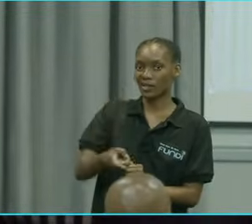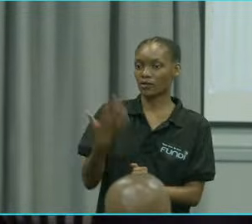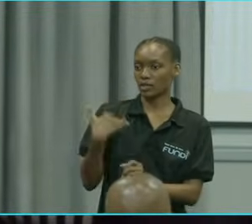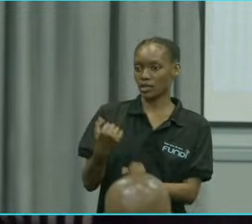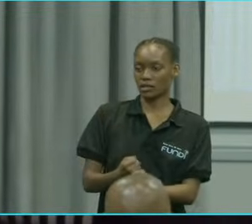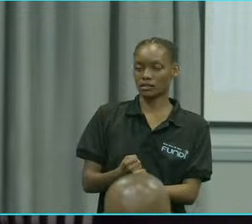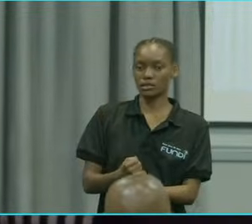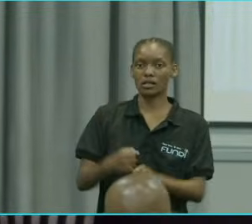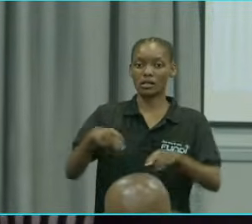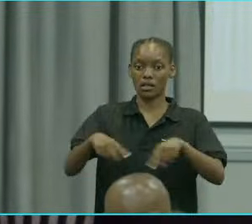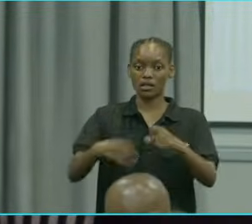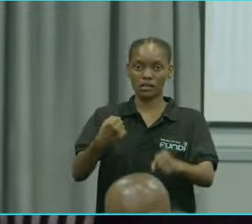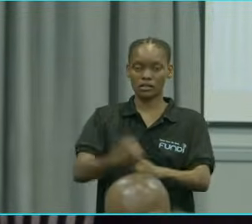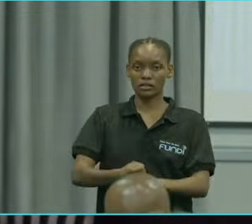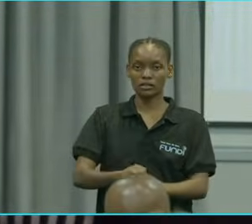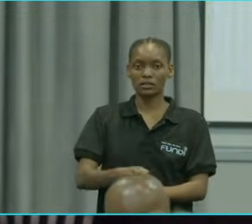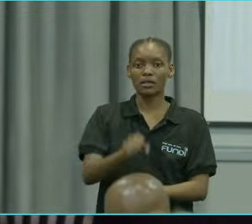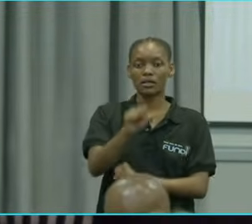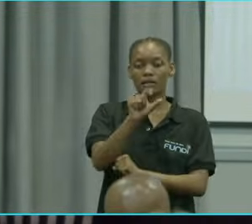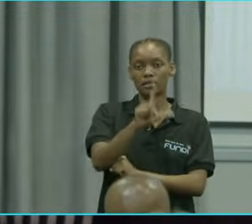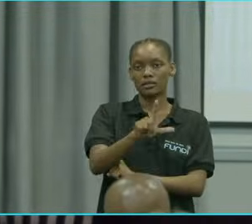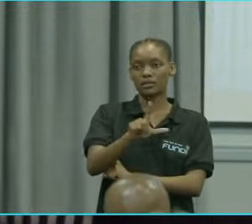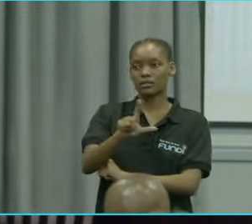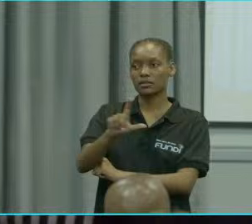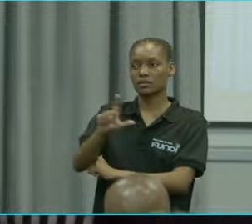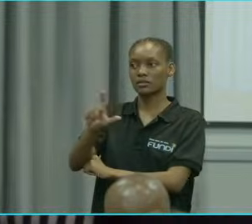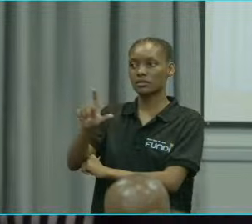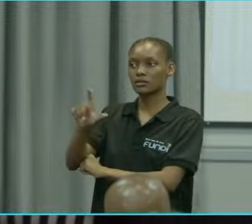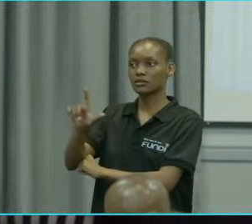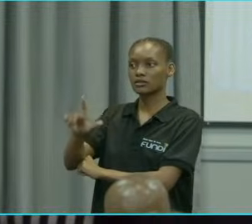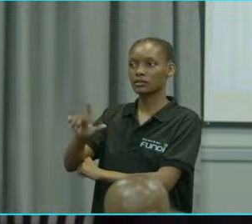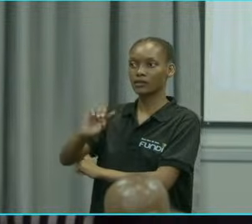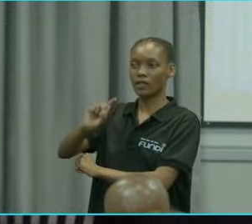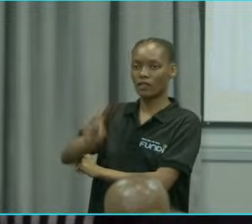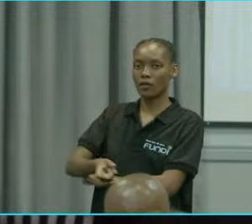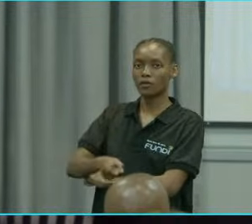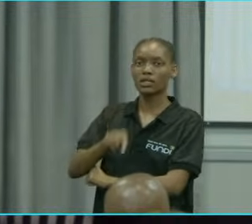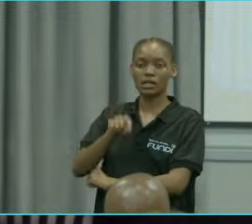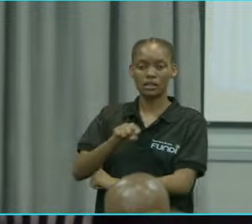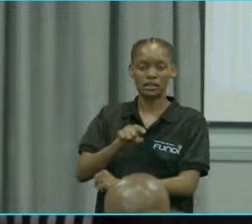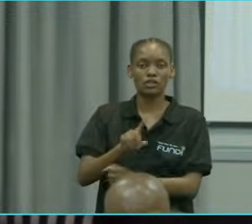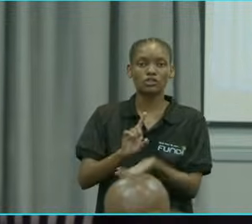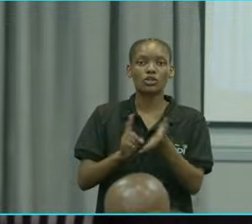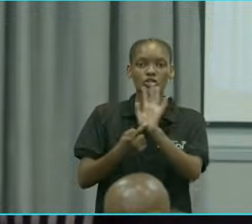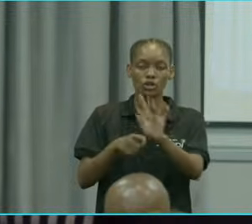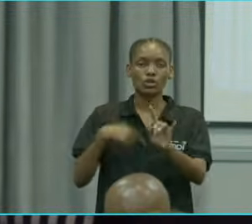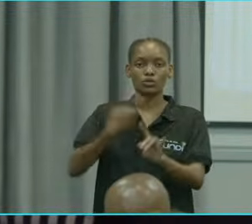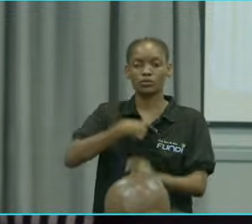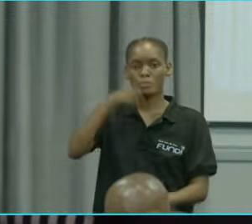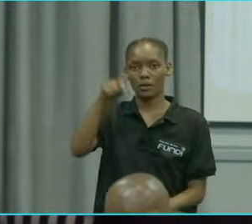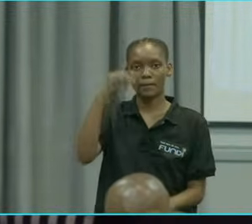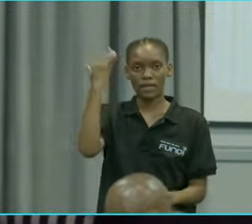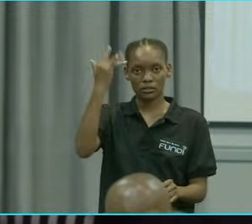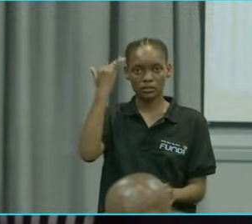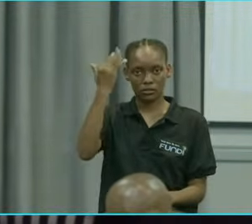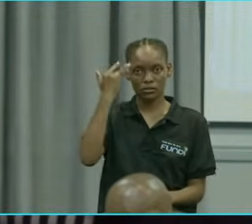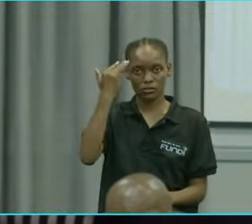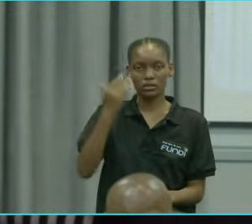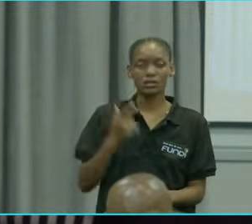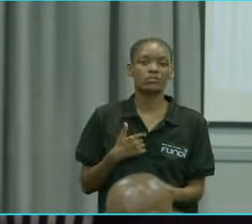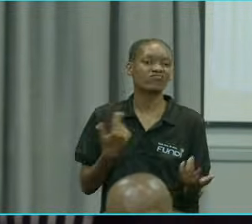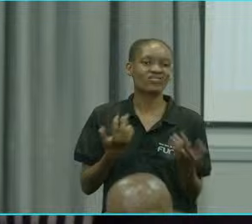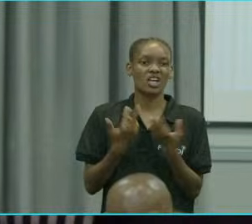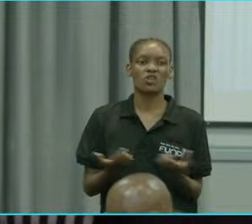at 77,000 this year. So it tells you that it's a matter that we need to consider in terms of resourcing. When I say